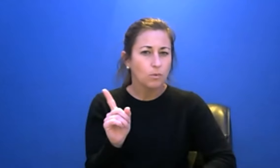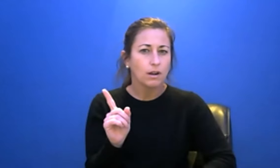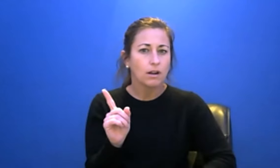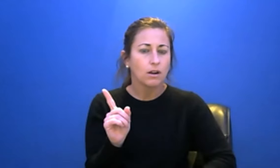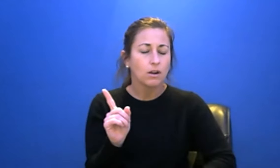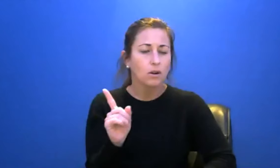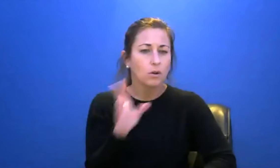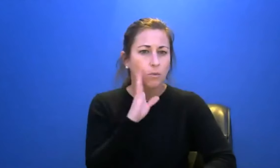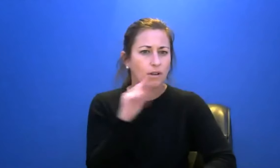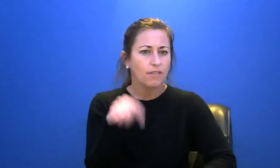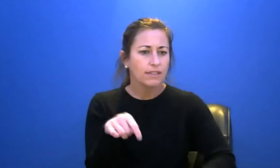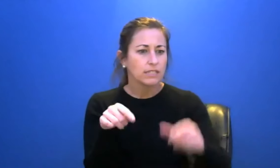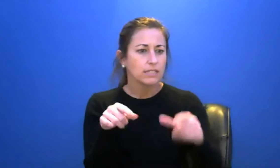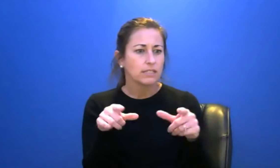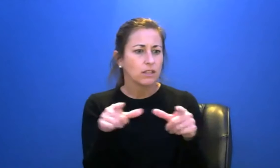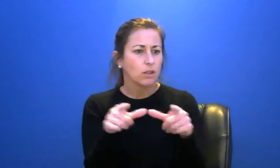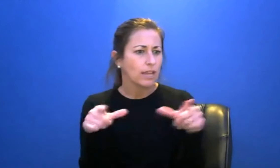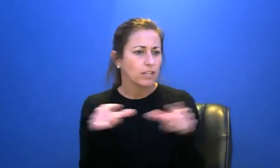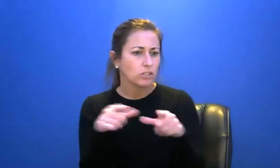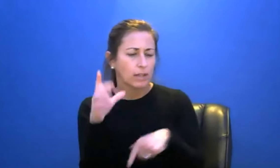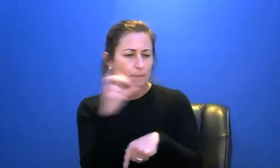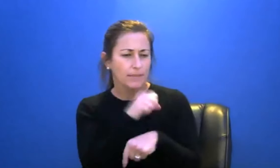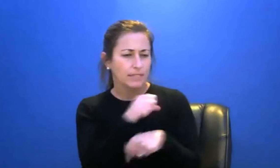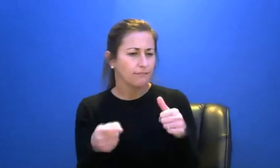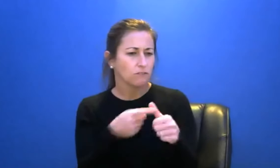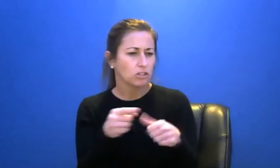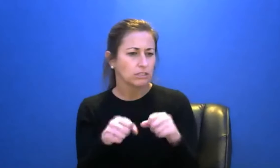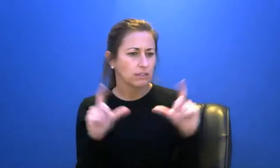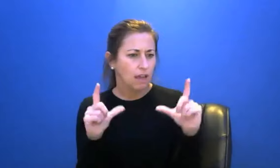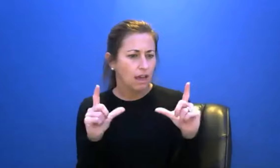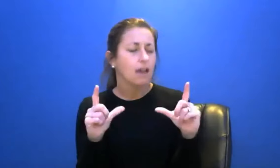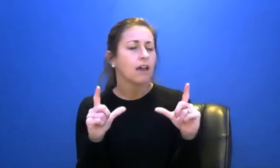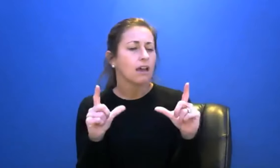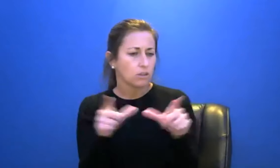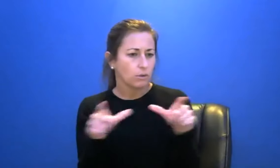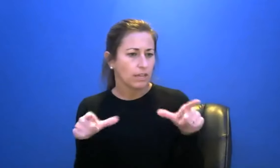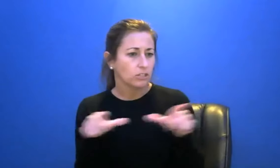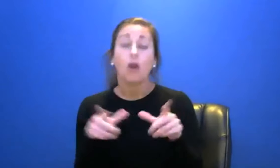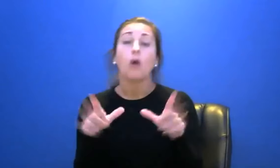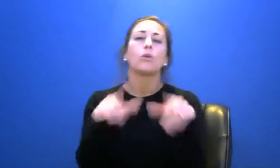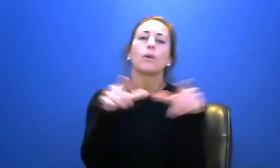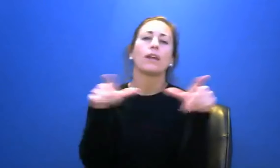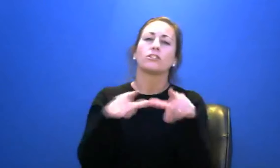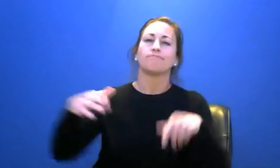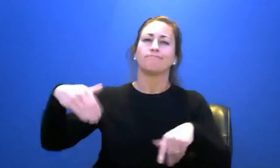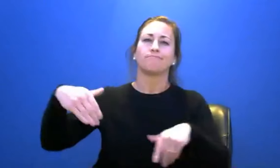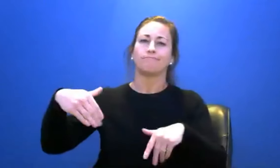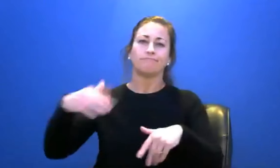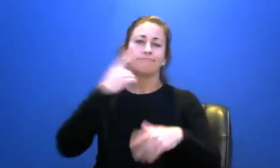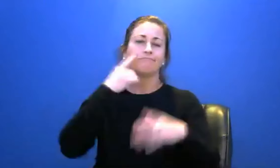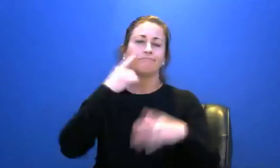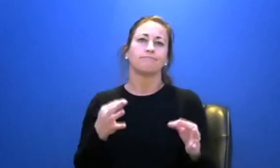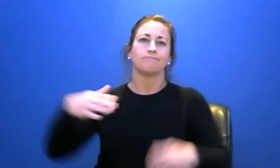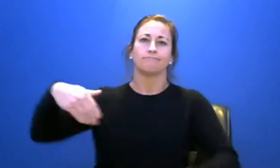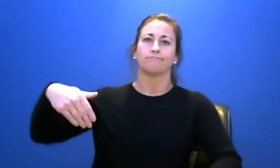where will this be located? I missed the first slide. And as far as the location, no location has been identified at this